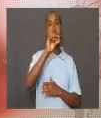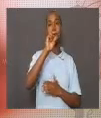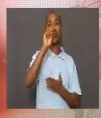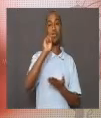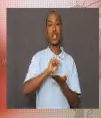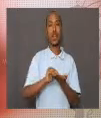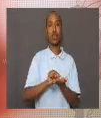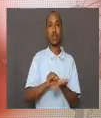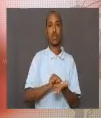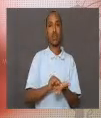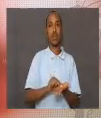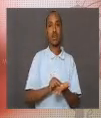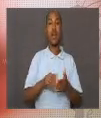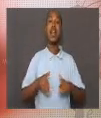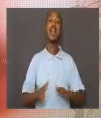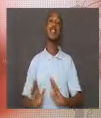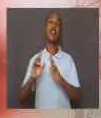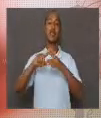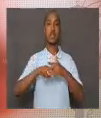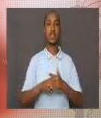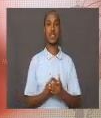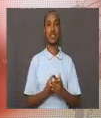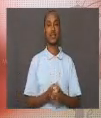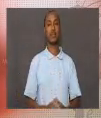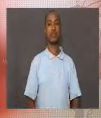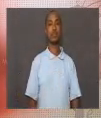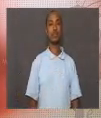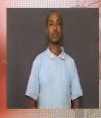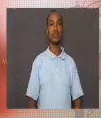neutron. Let us begin.